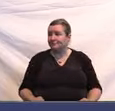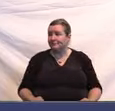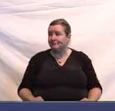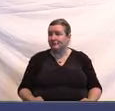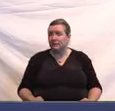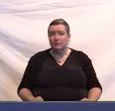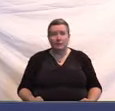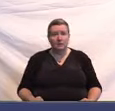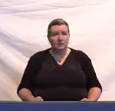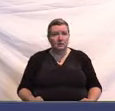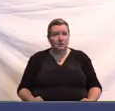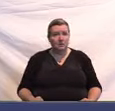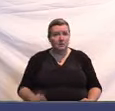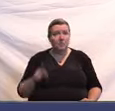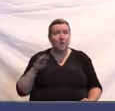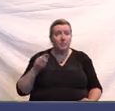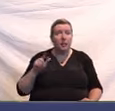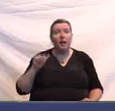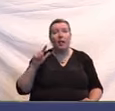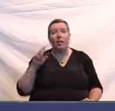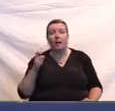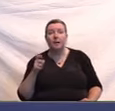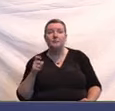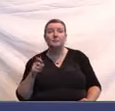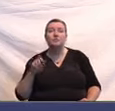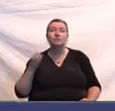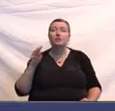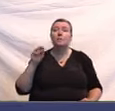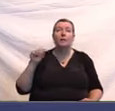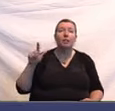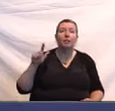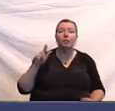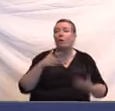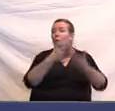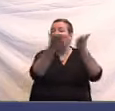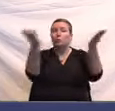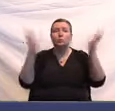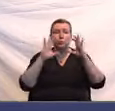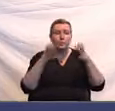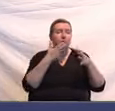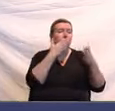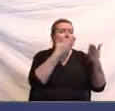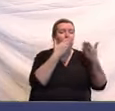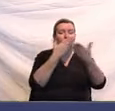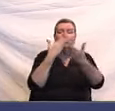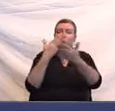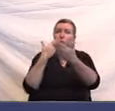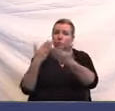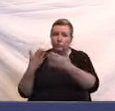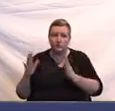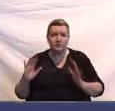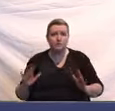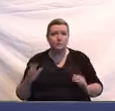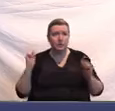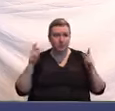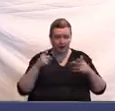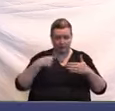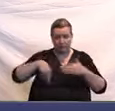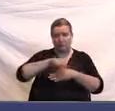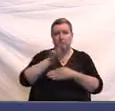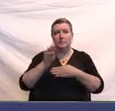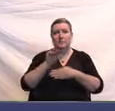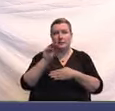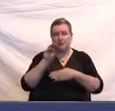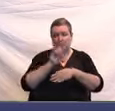Paramel, Alex, Jamil, the rest of the group, deep thanks. Again, we'll be back here a week from today at 1 o'clock unless you